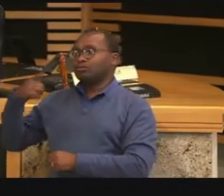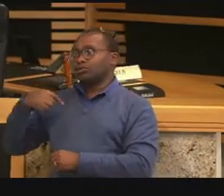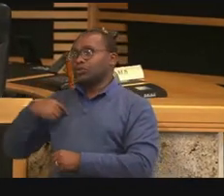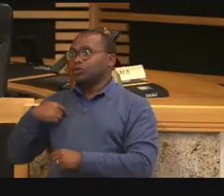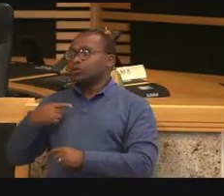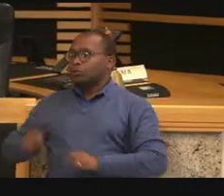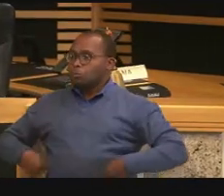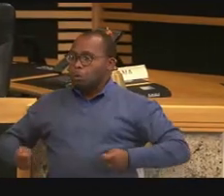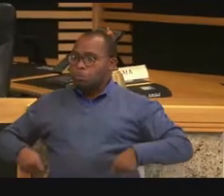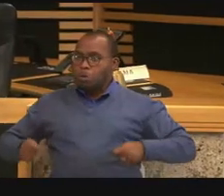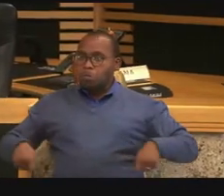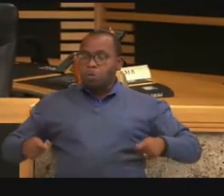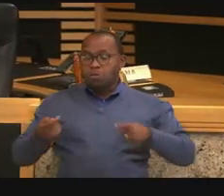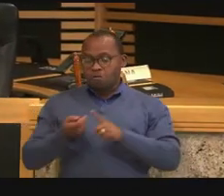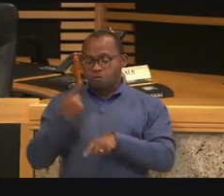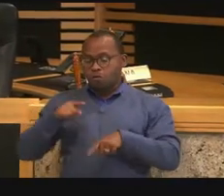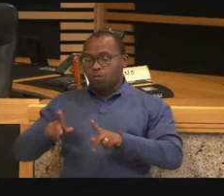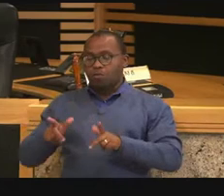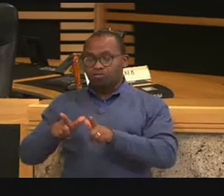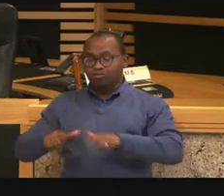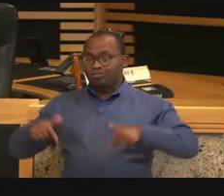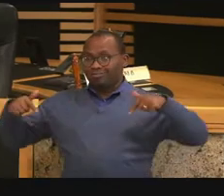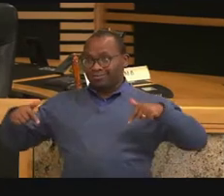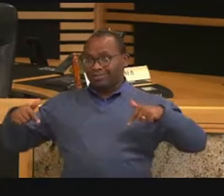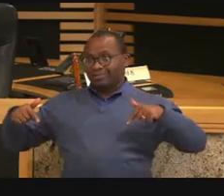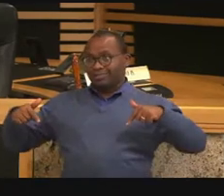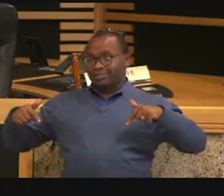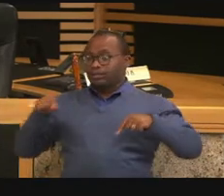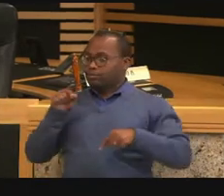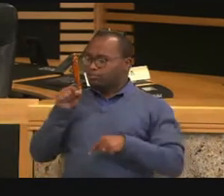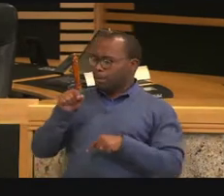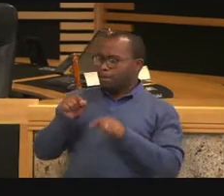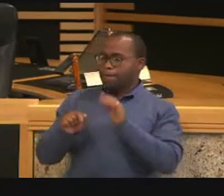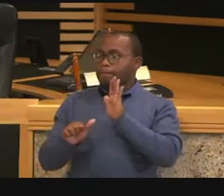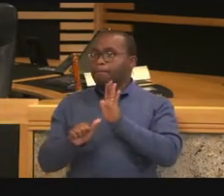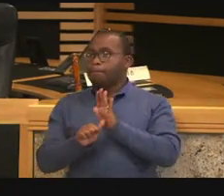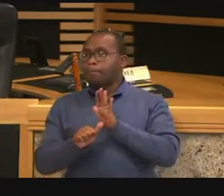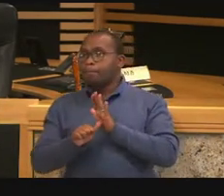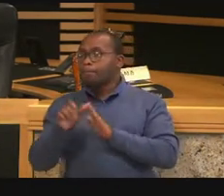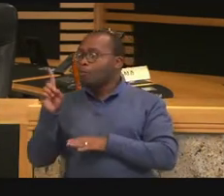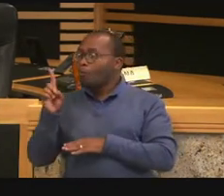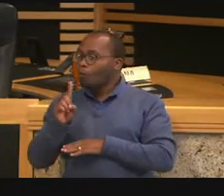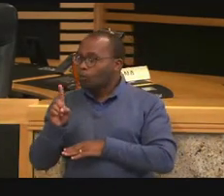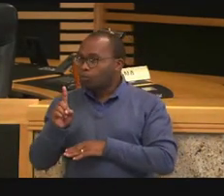the legislature. Of importance, Chair, is that